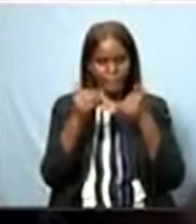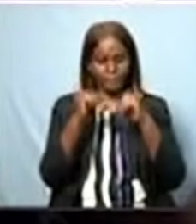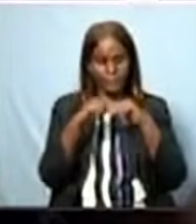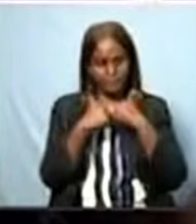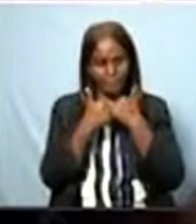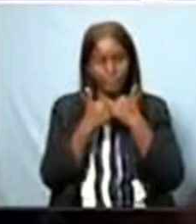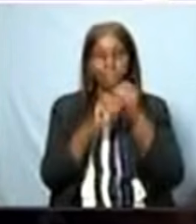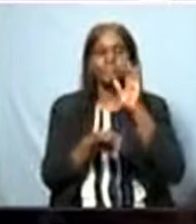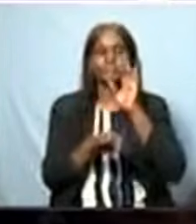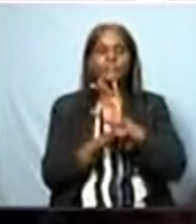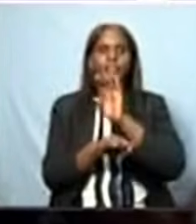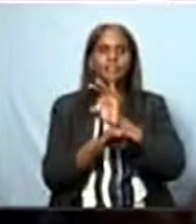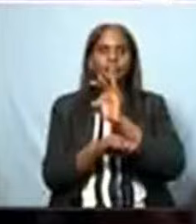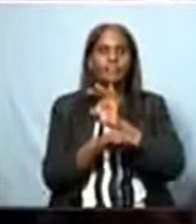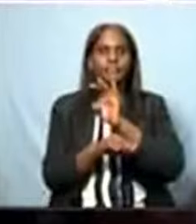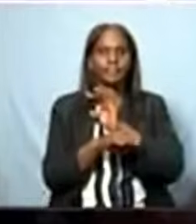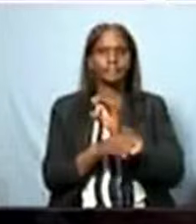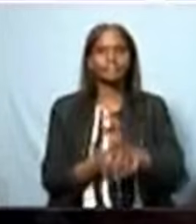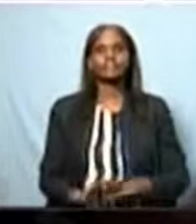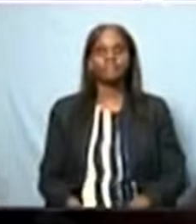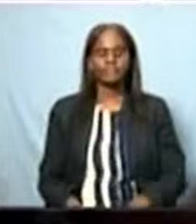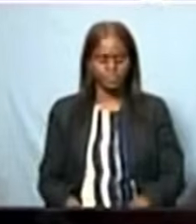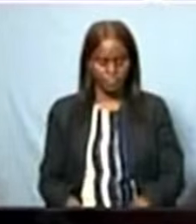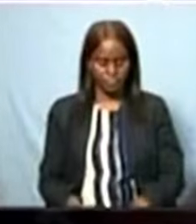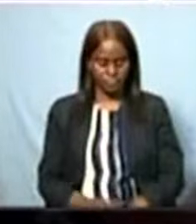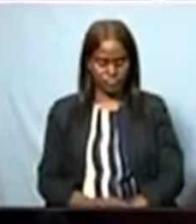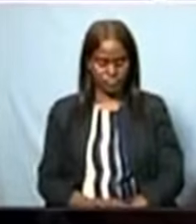our statement after he reads.